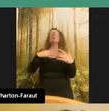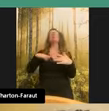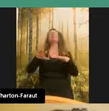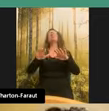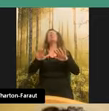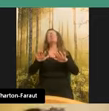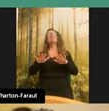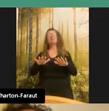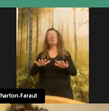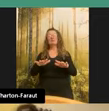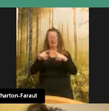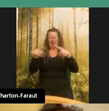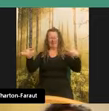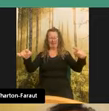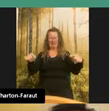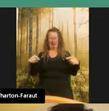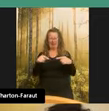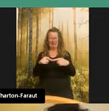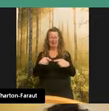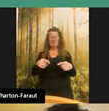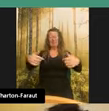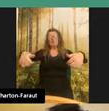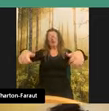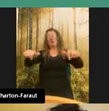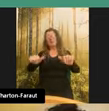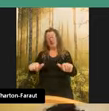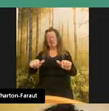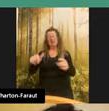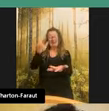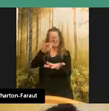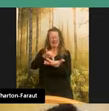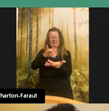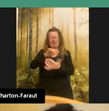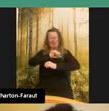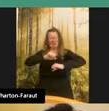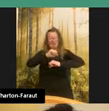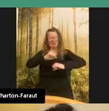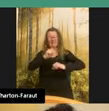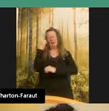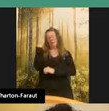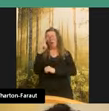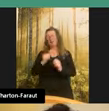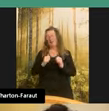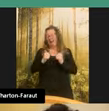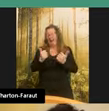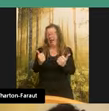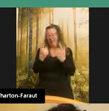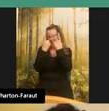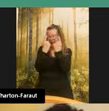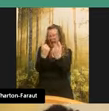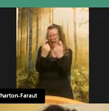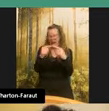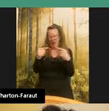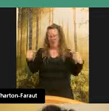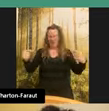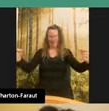Here this is a central space in the healthcare room, and we see just so many things happening here. So